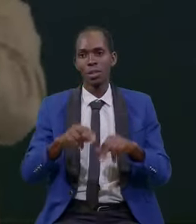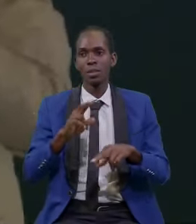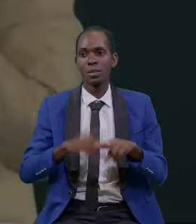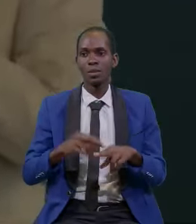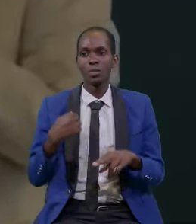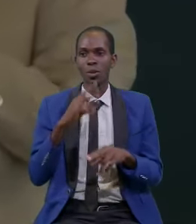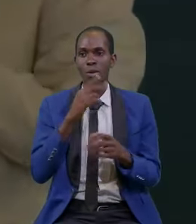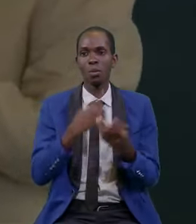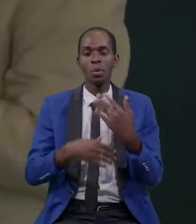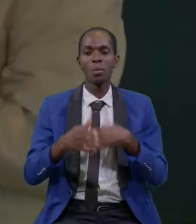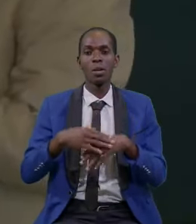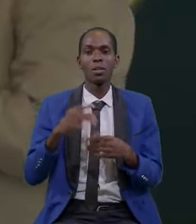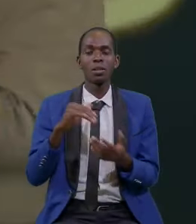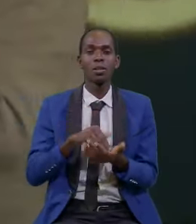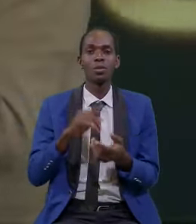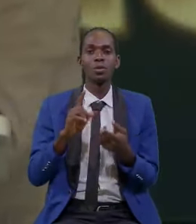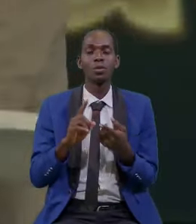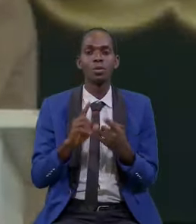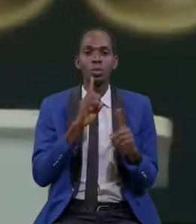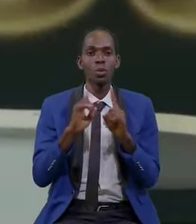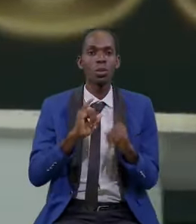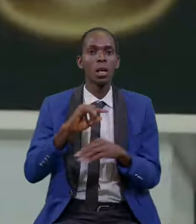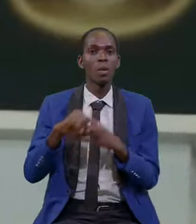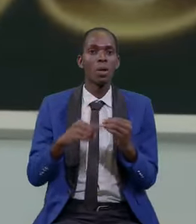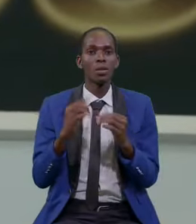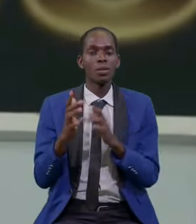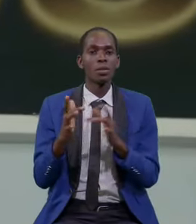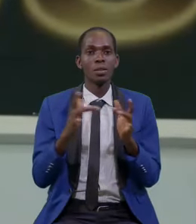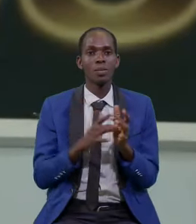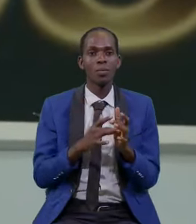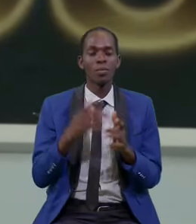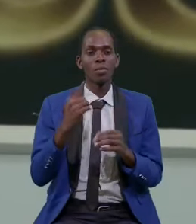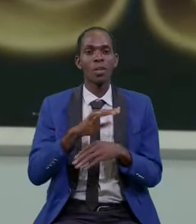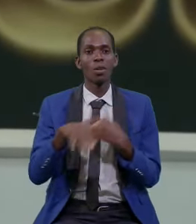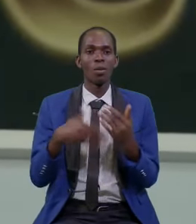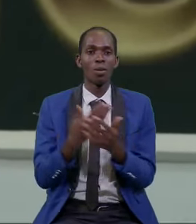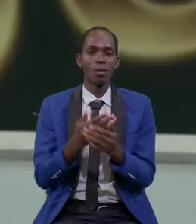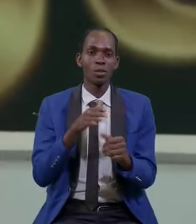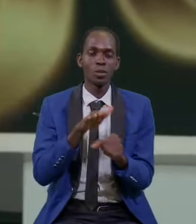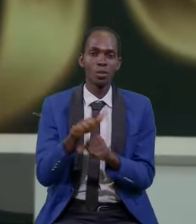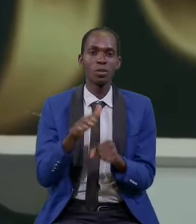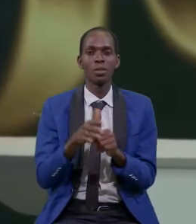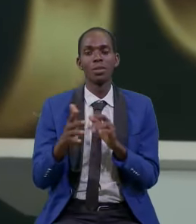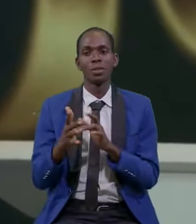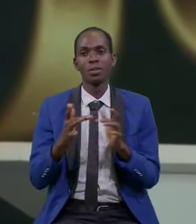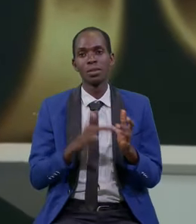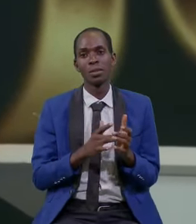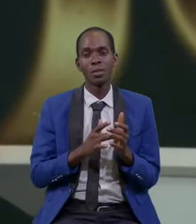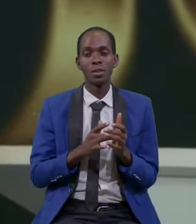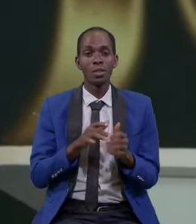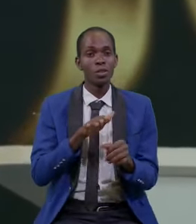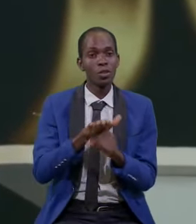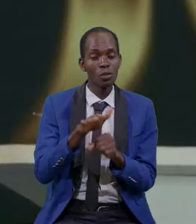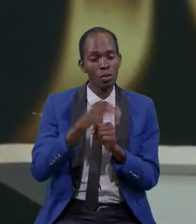again, talking about Jesus, the all-sufficient Jesus. Sufficient for every